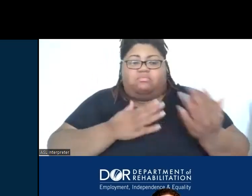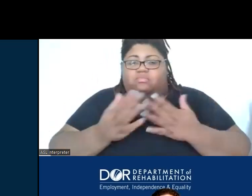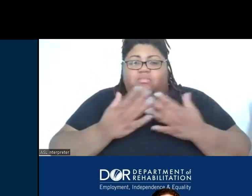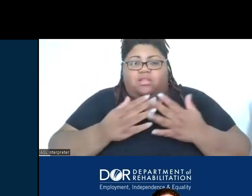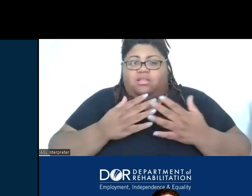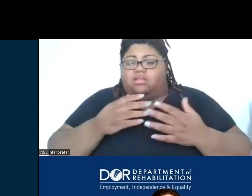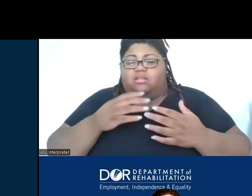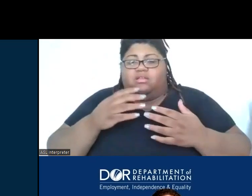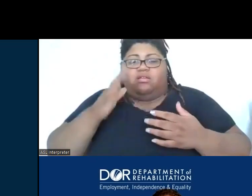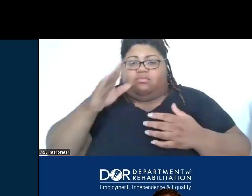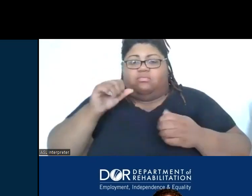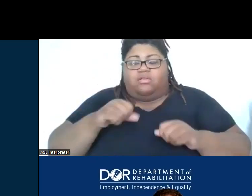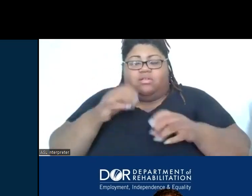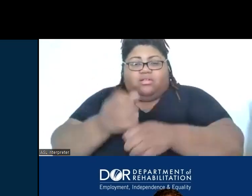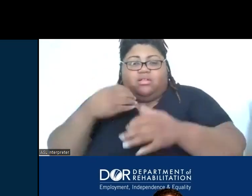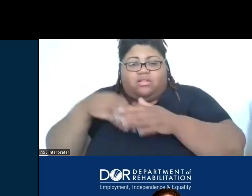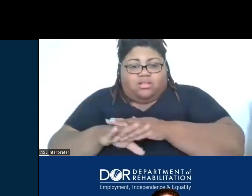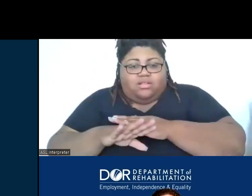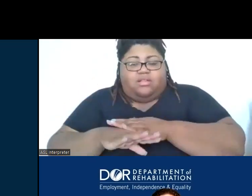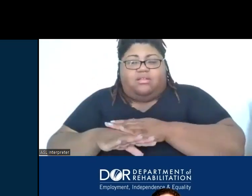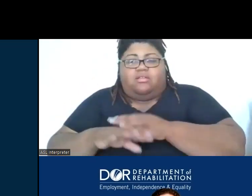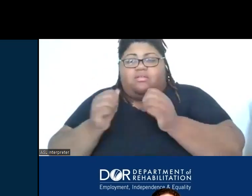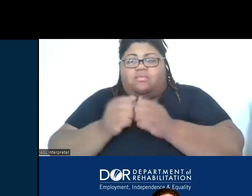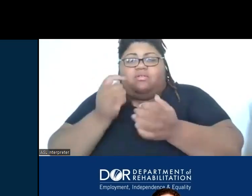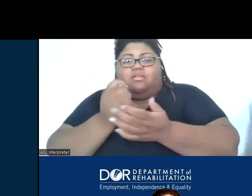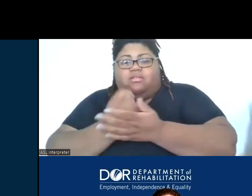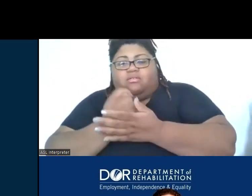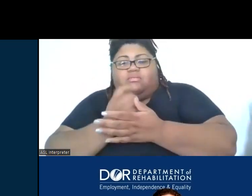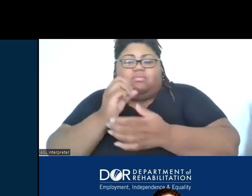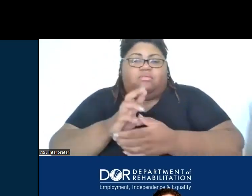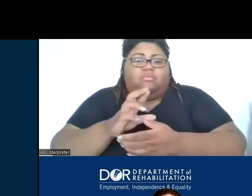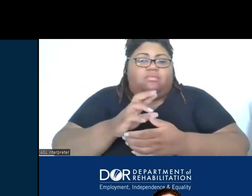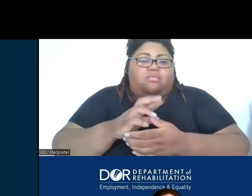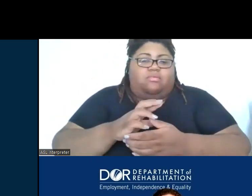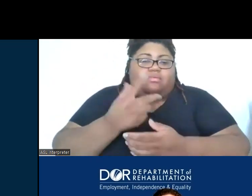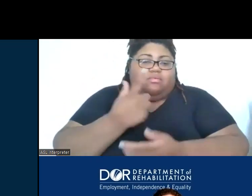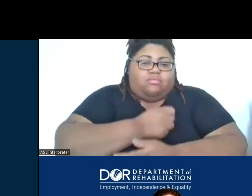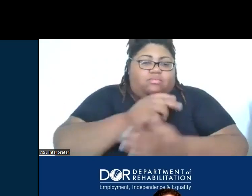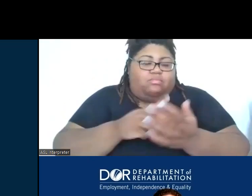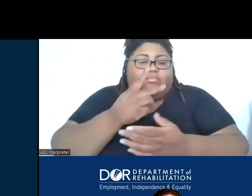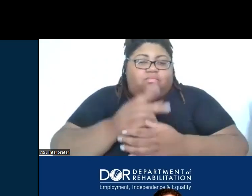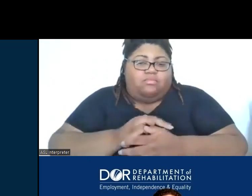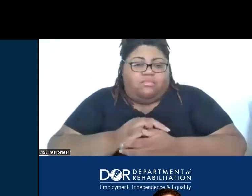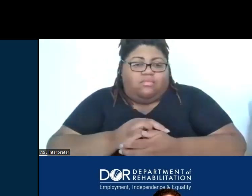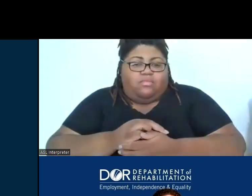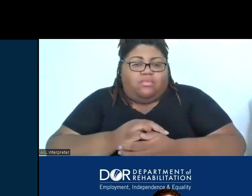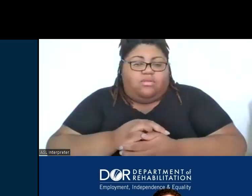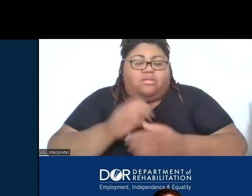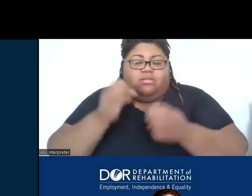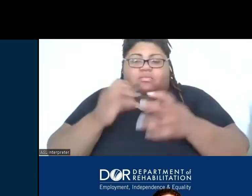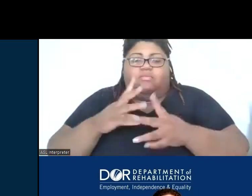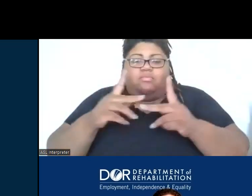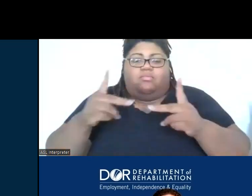access to a vaccine or a booster. Most of the independent living centers in California still have a pretty